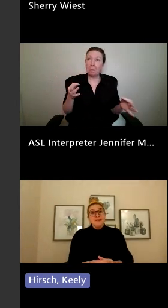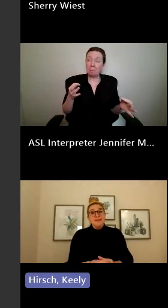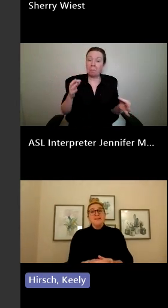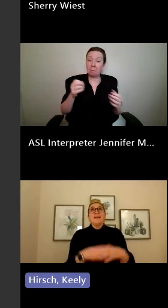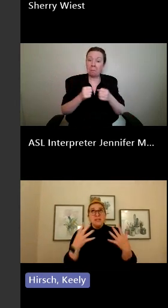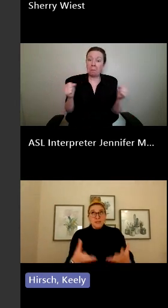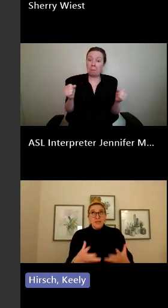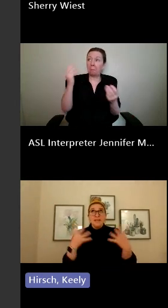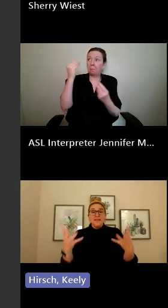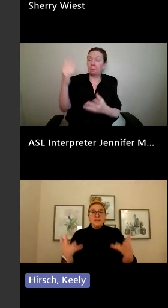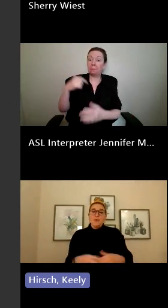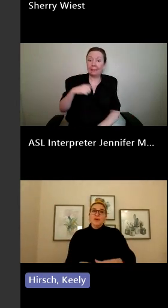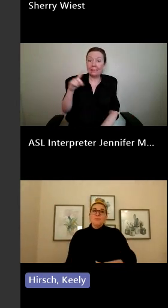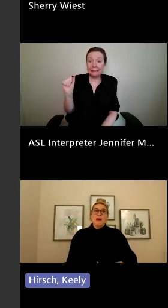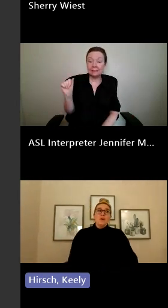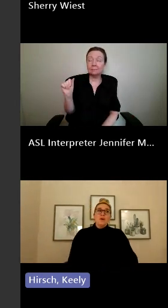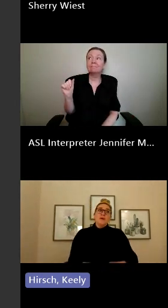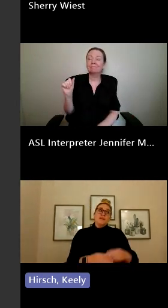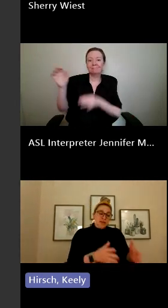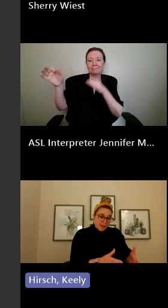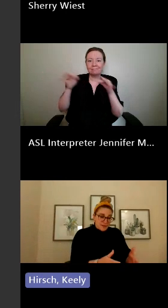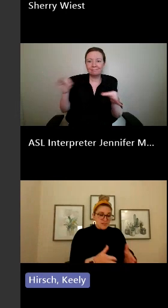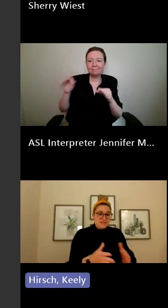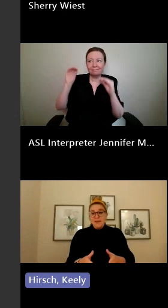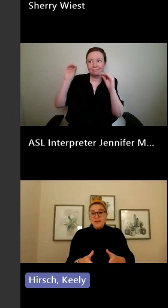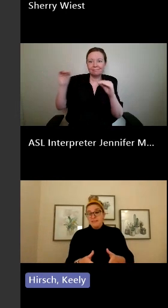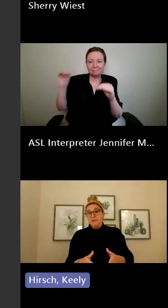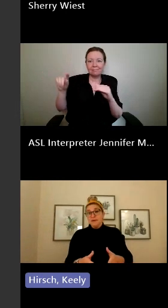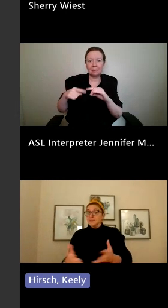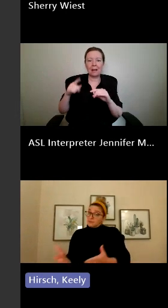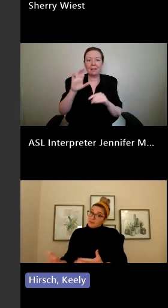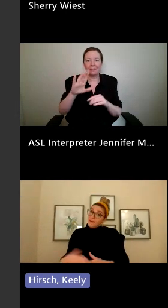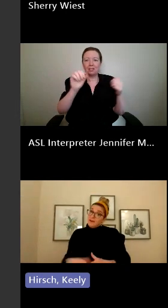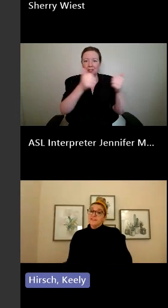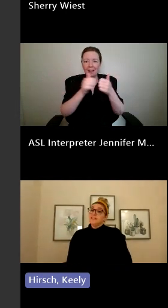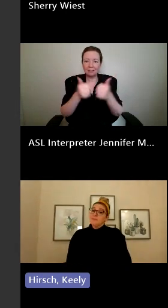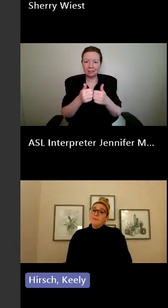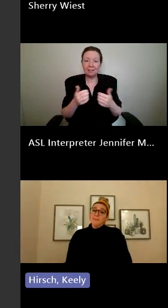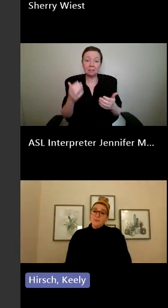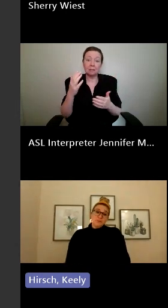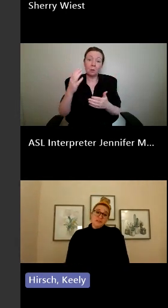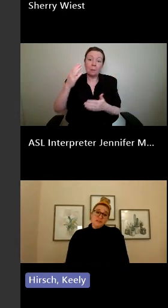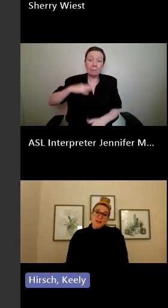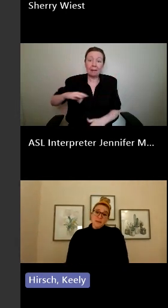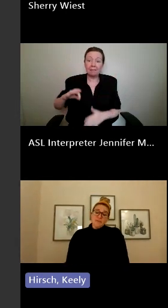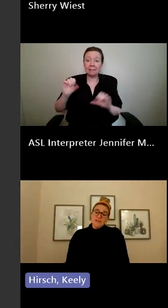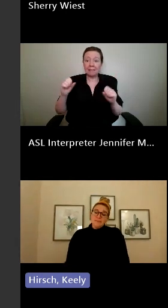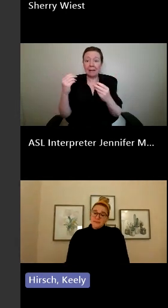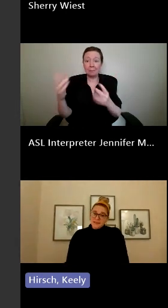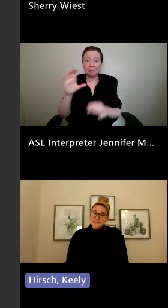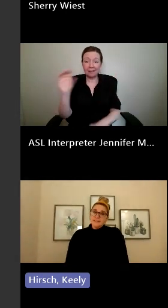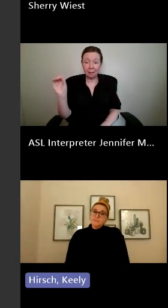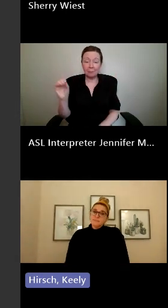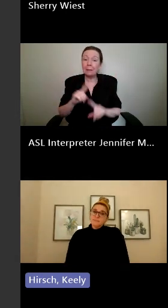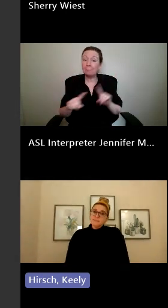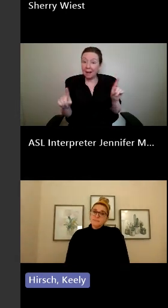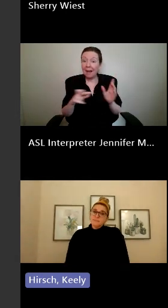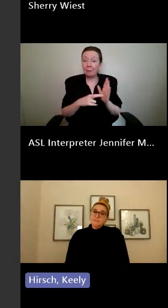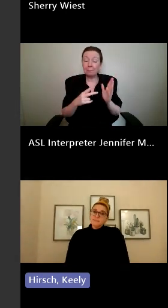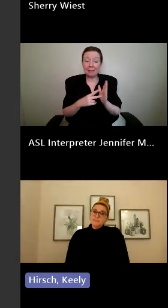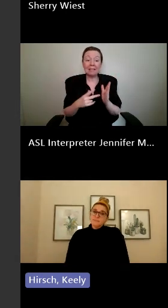have to educate the employer about the challenges that they might experience or some of the benefits they might be able to provide the company. But that does